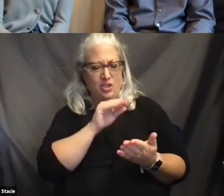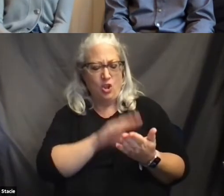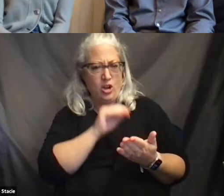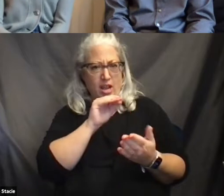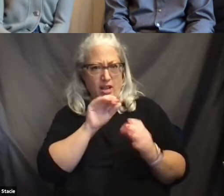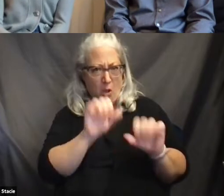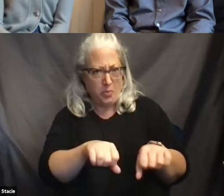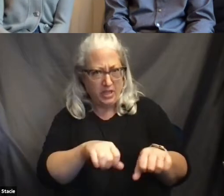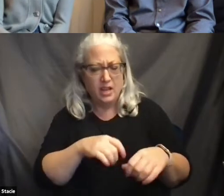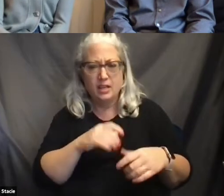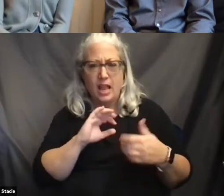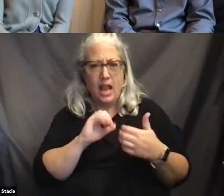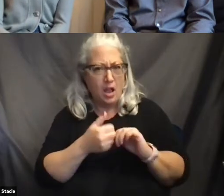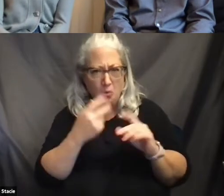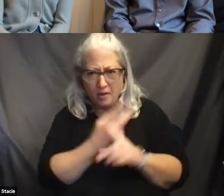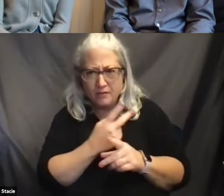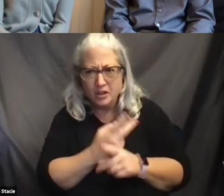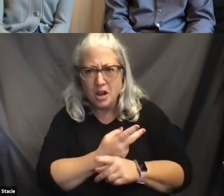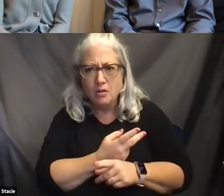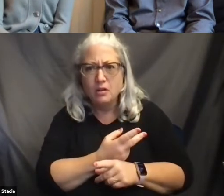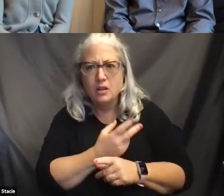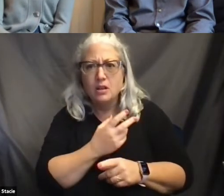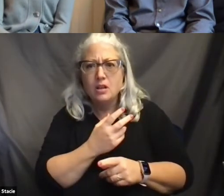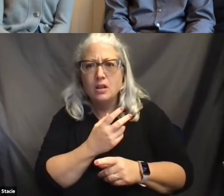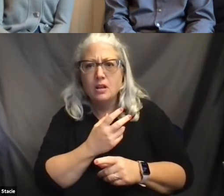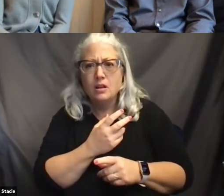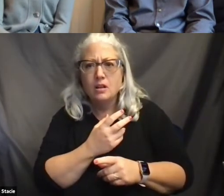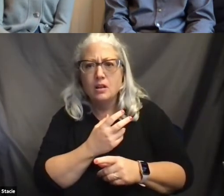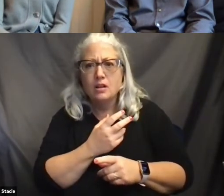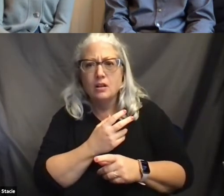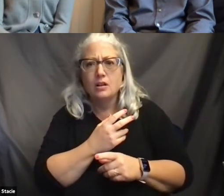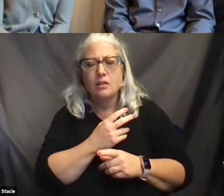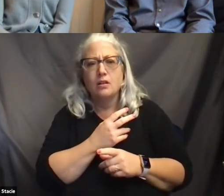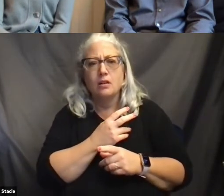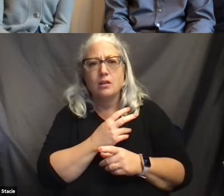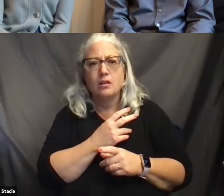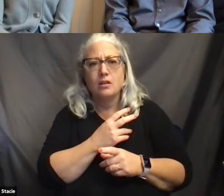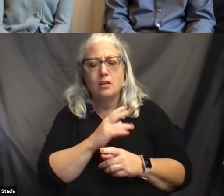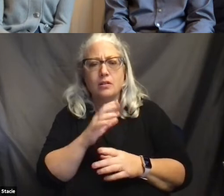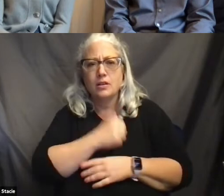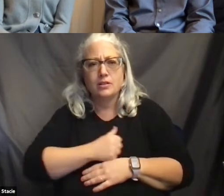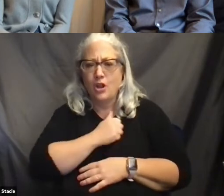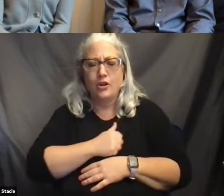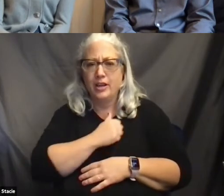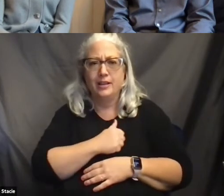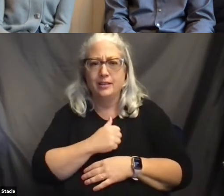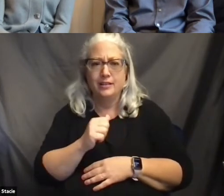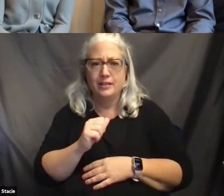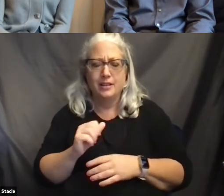stuff. I pretty much started with, I believe it was, it's, my apologies, I'm having like a